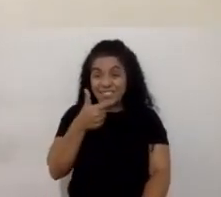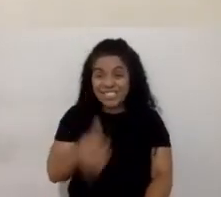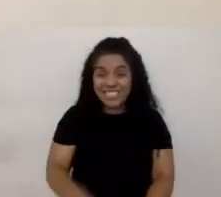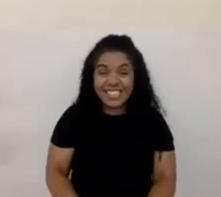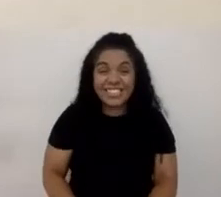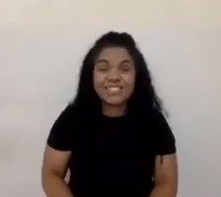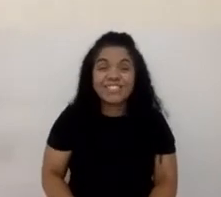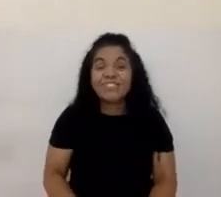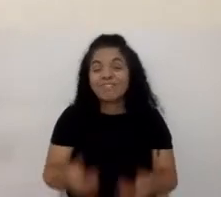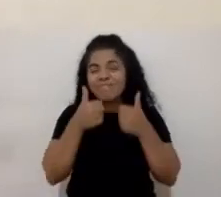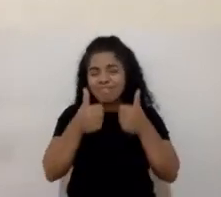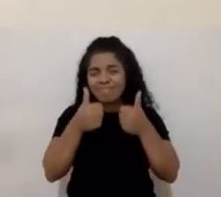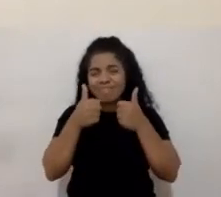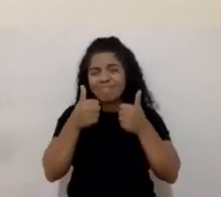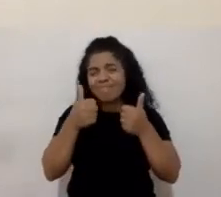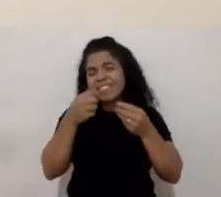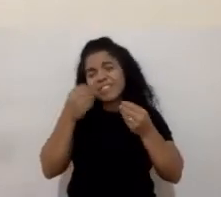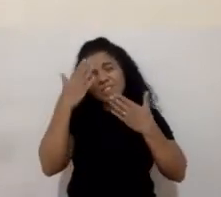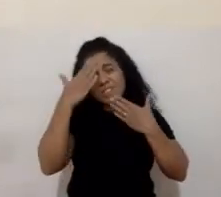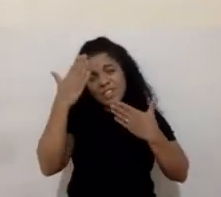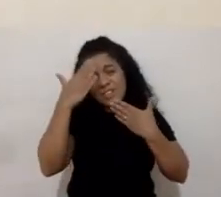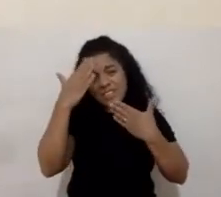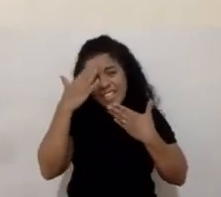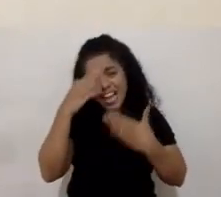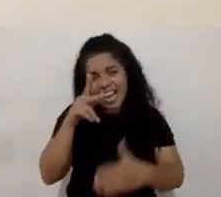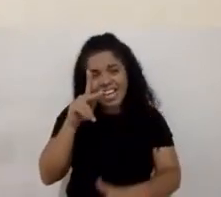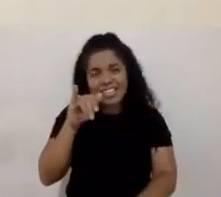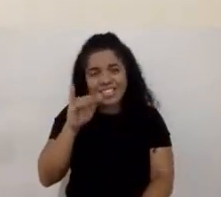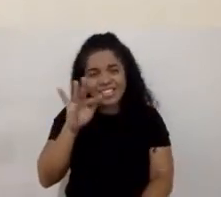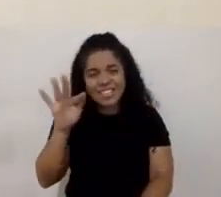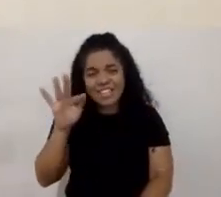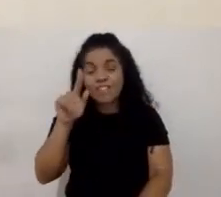you very much for your time and all the knowledge shared.